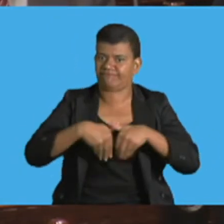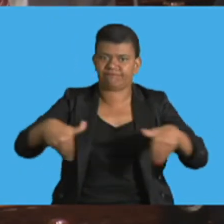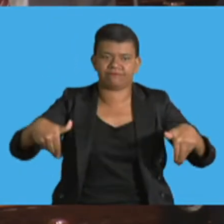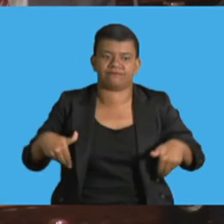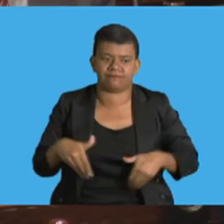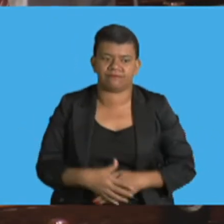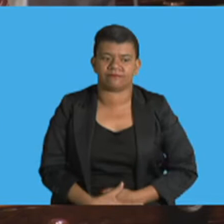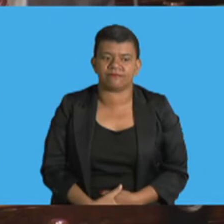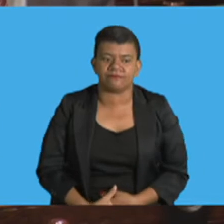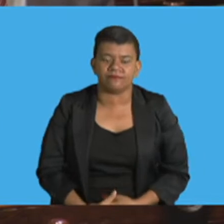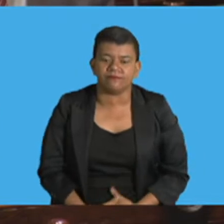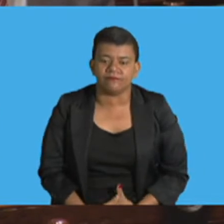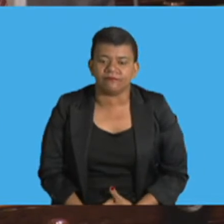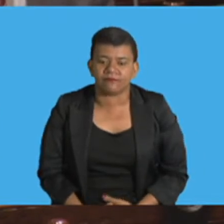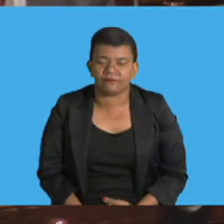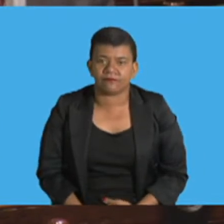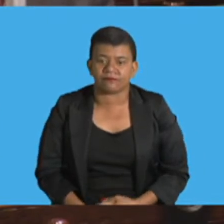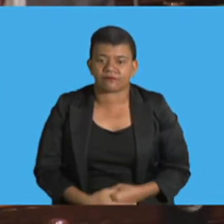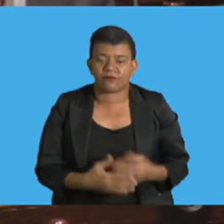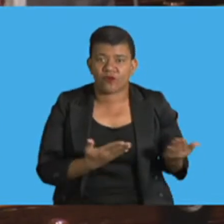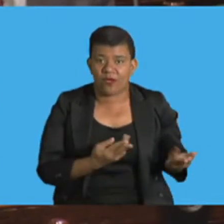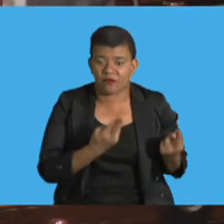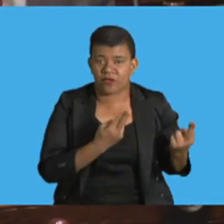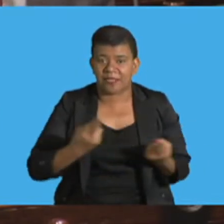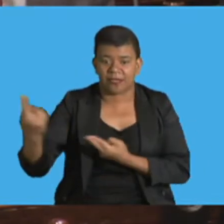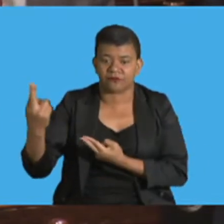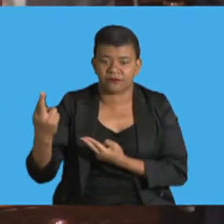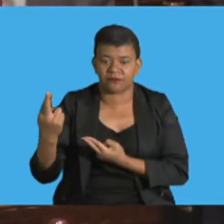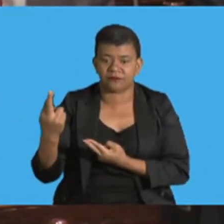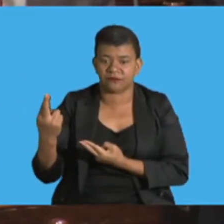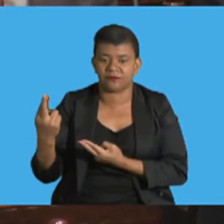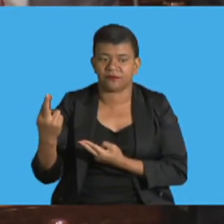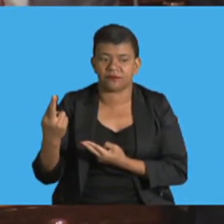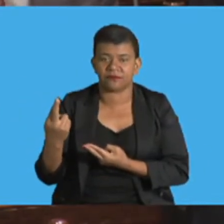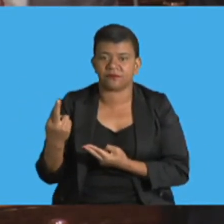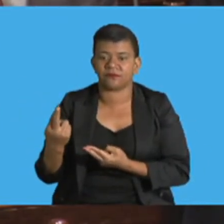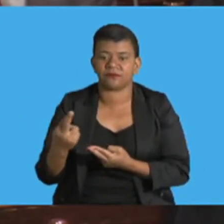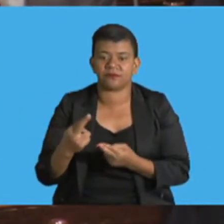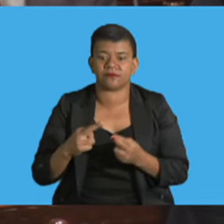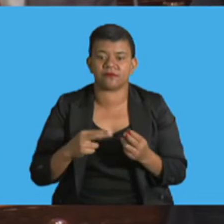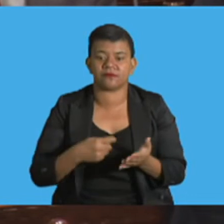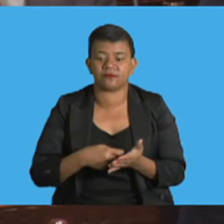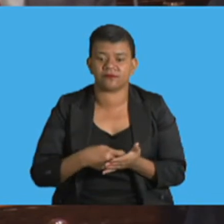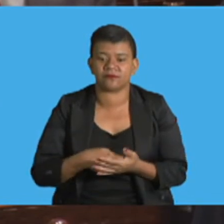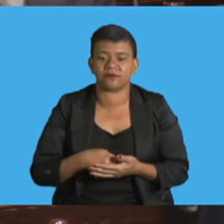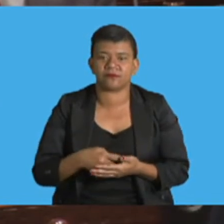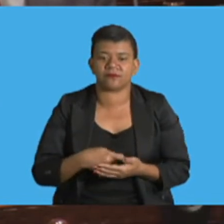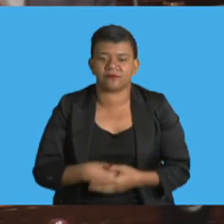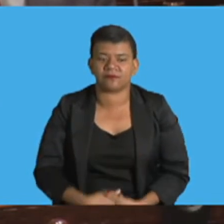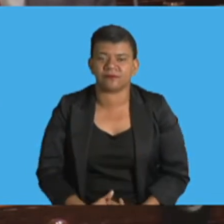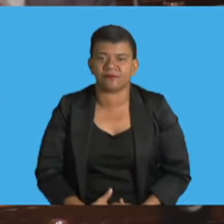again, the recommendation 2 talks about the percentage of tax revenue that's been collected vis-a-vis